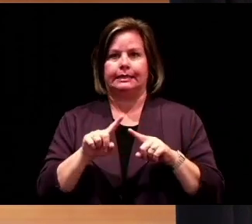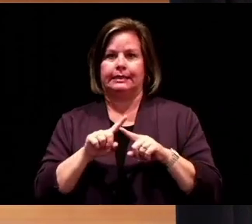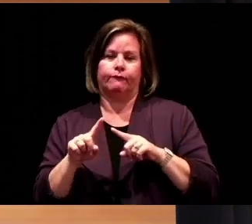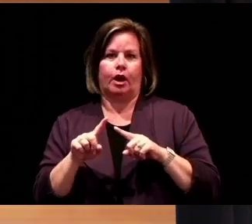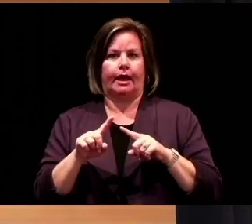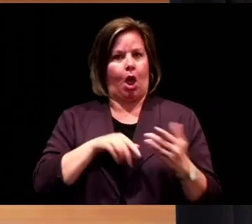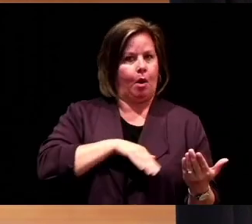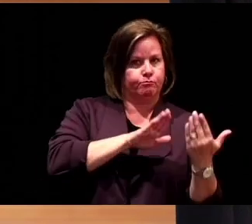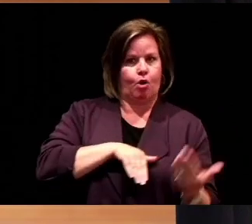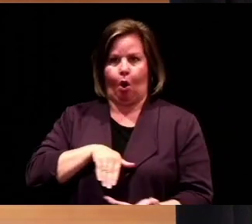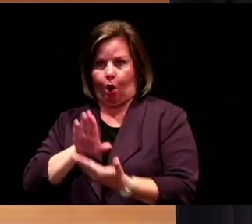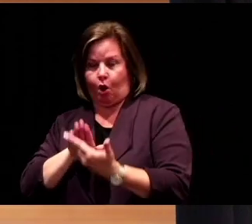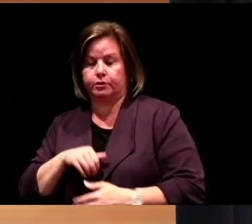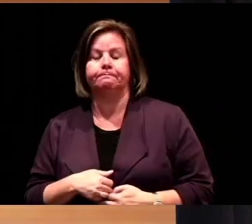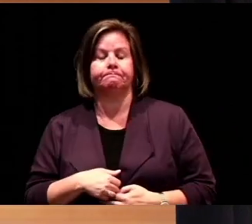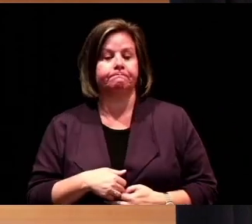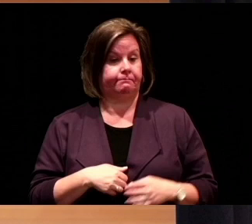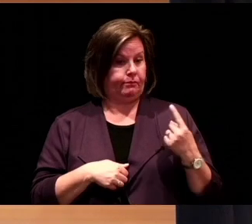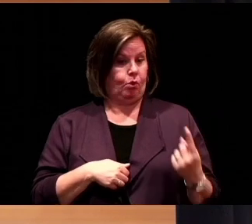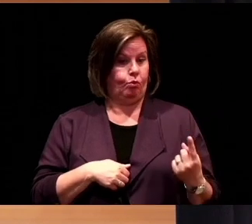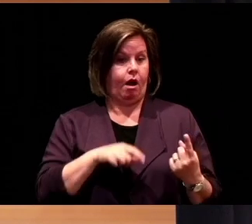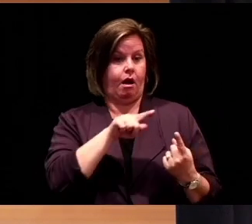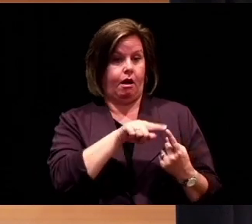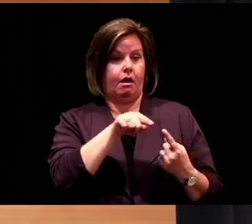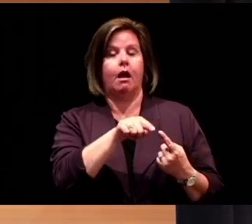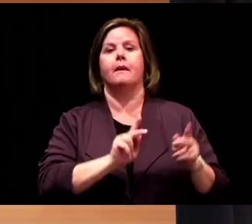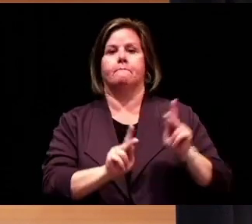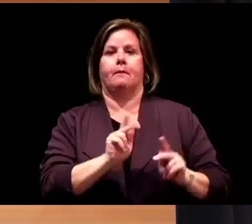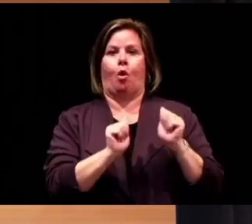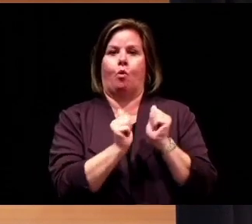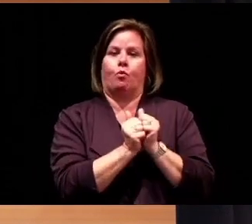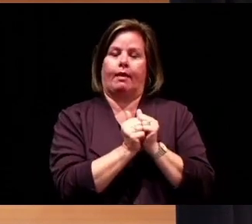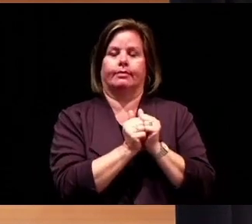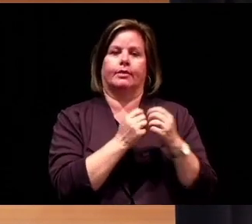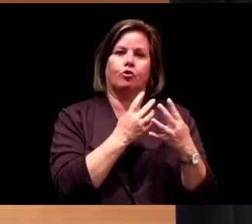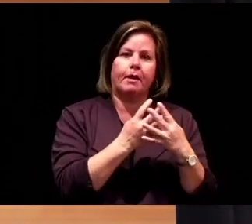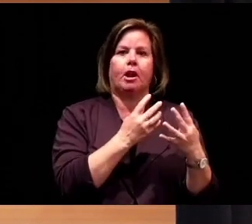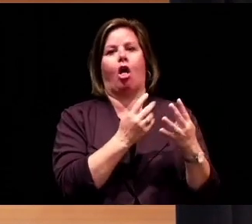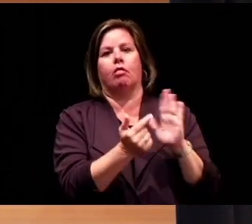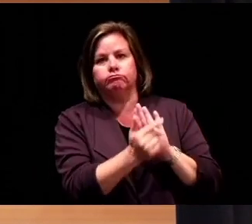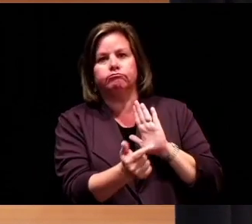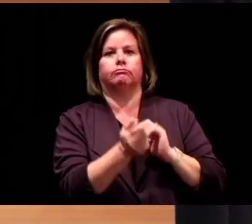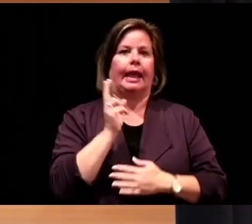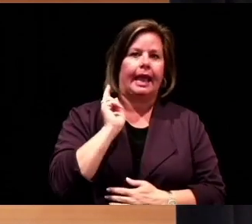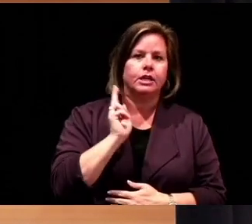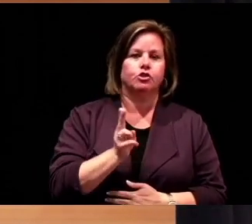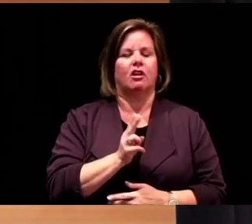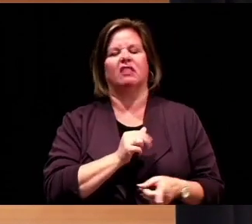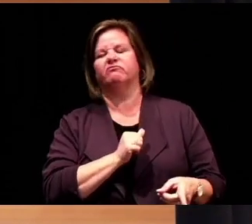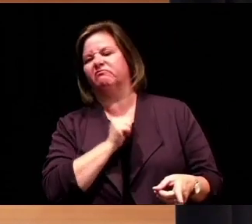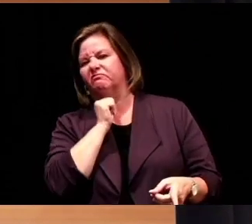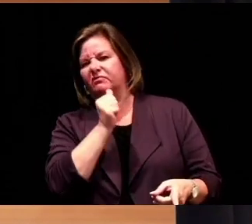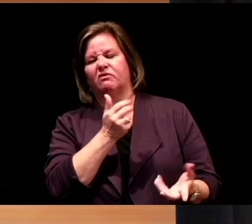you're treating, African Americans with criminal history differently than white applicant without looking at what other, background history